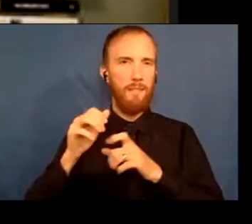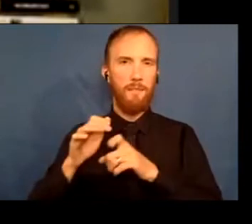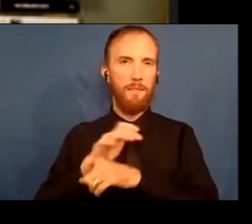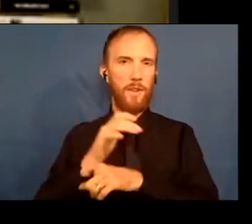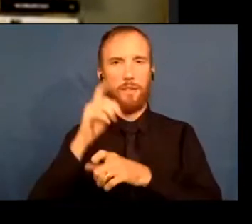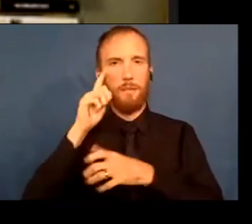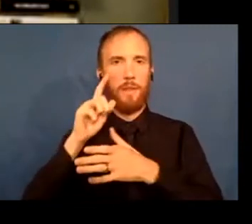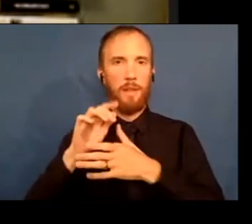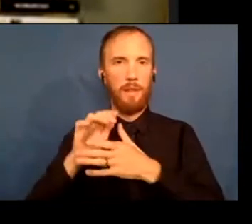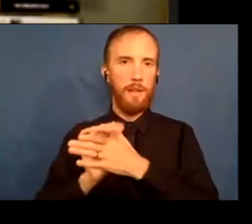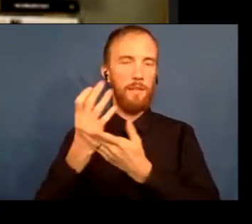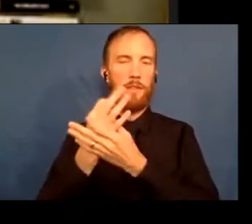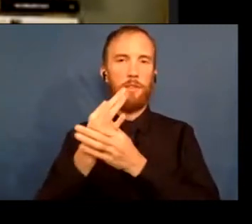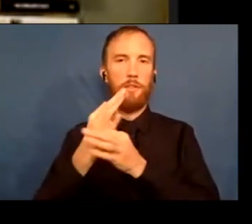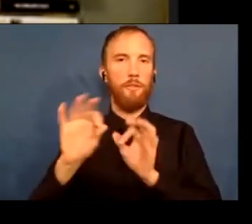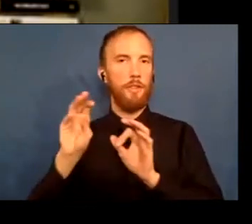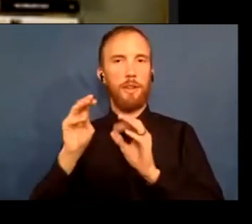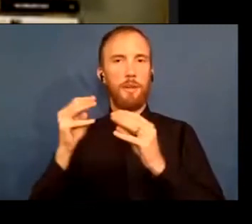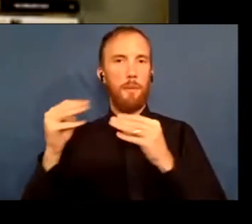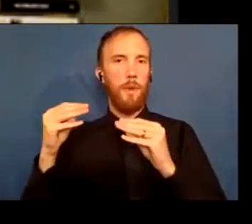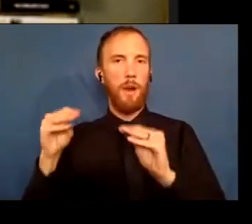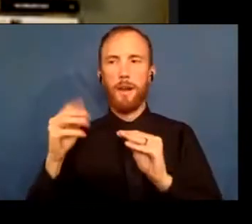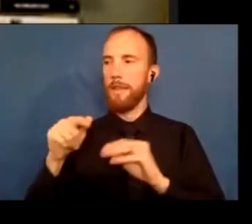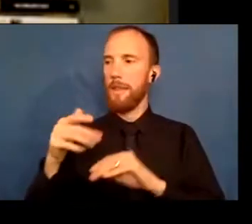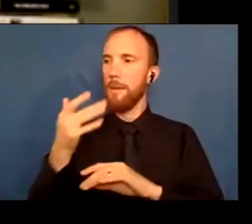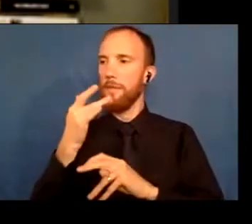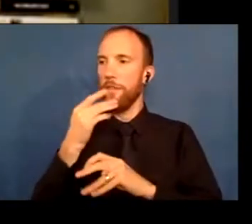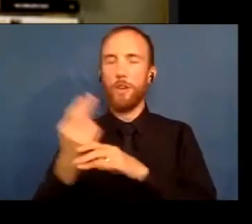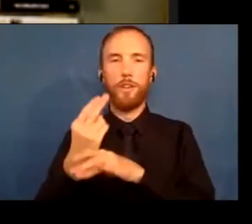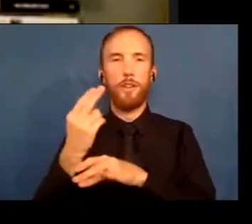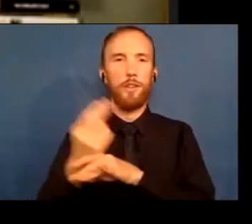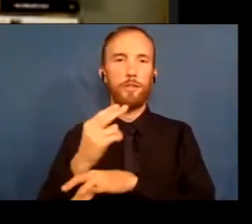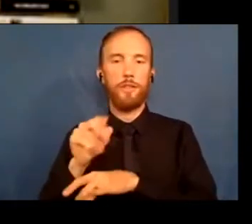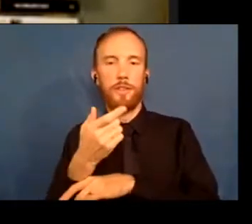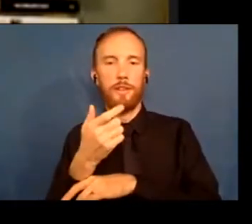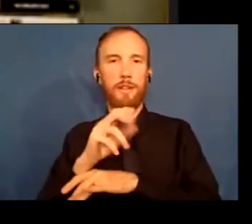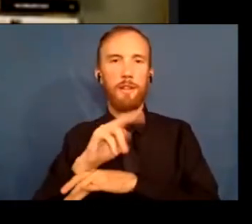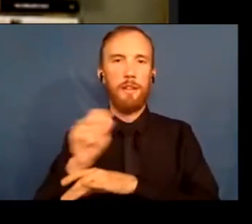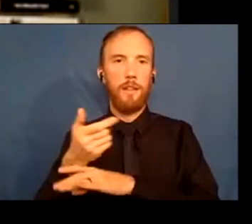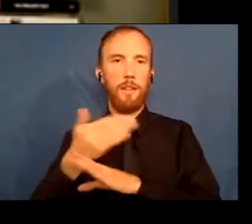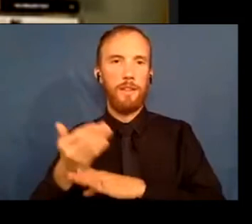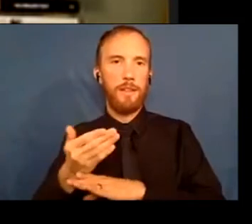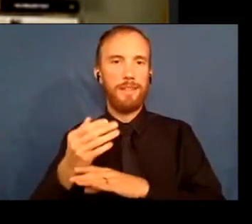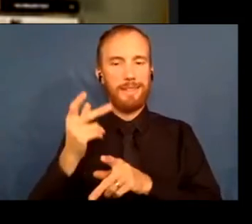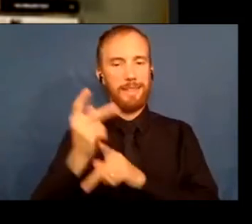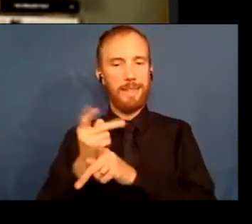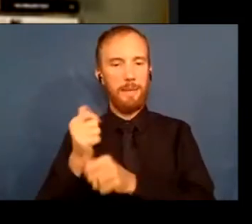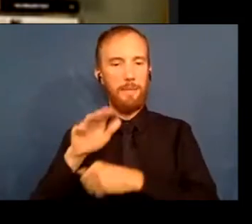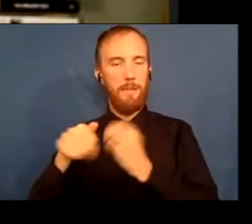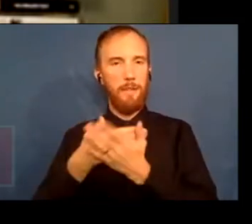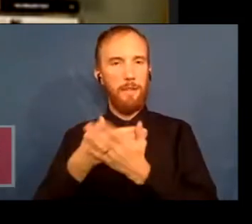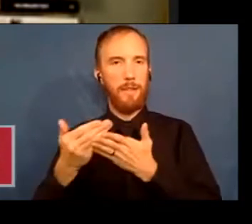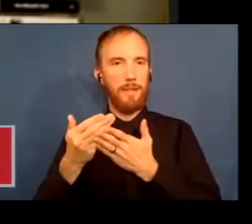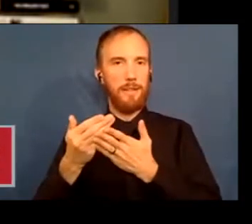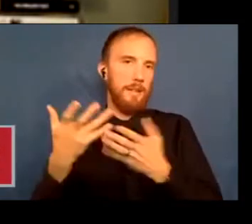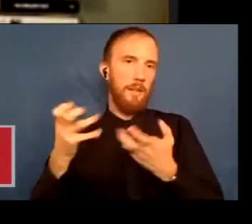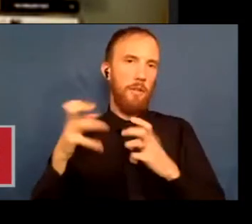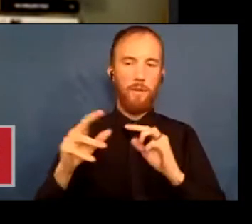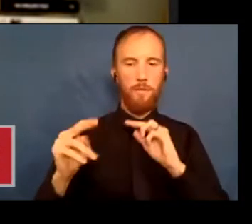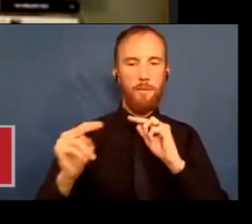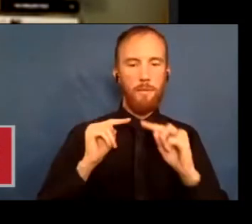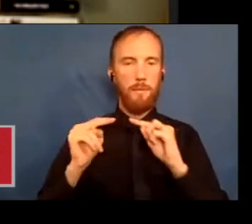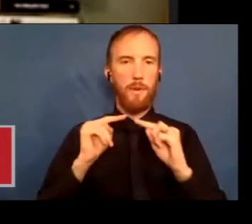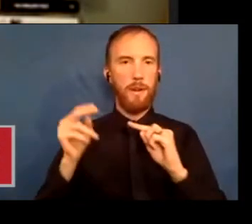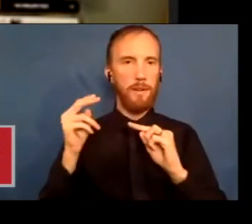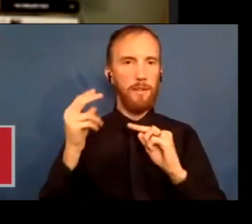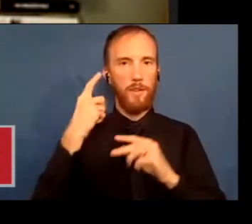weapons to keep their gains than try to bargain with all the advantages they already possess. The planet